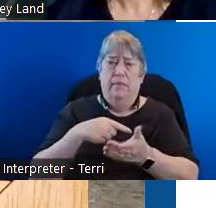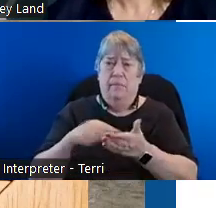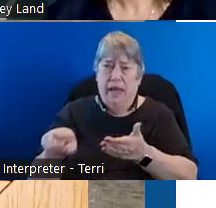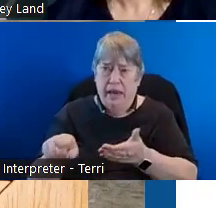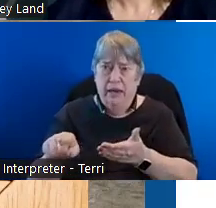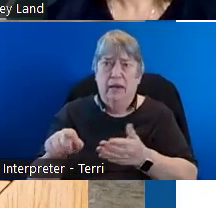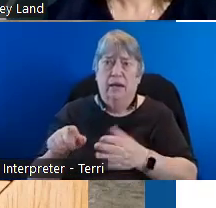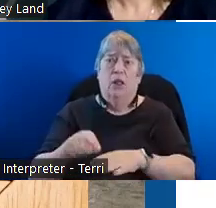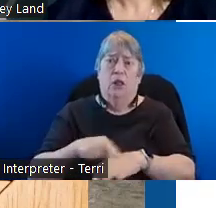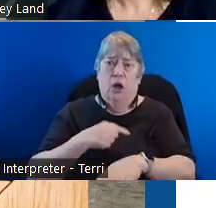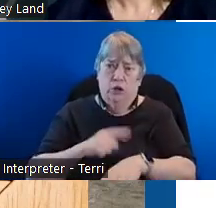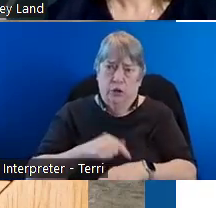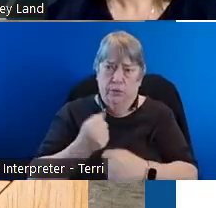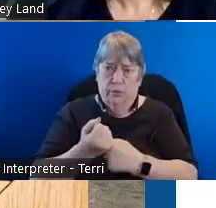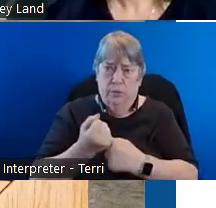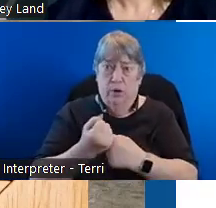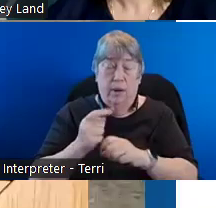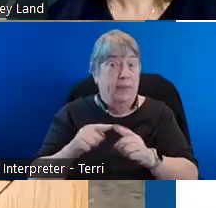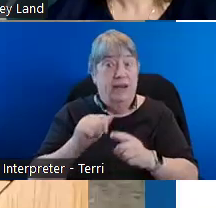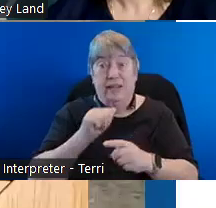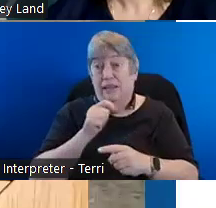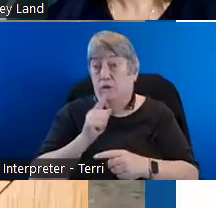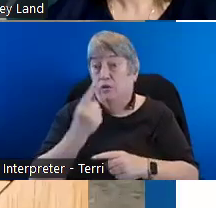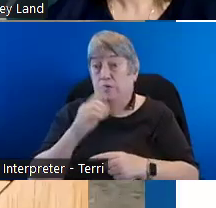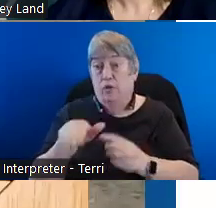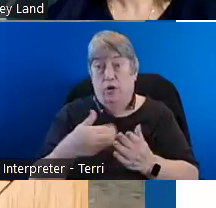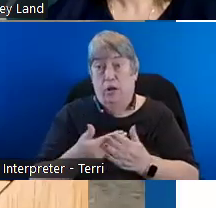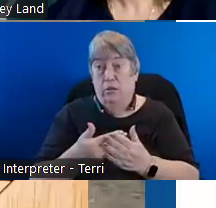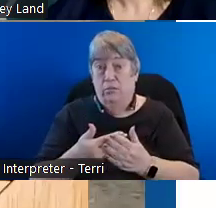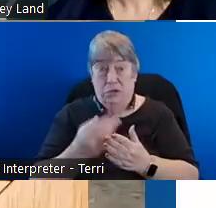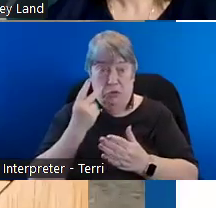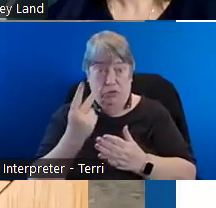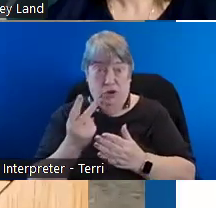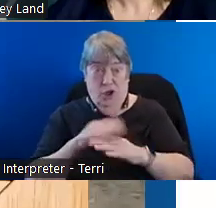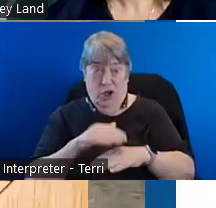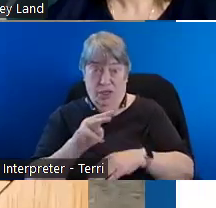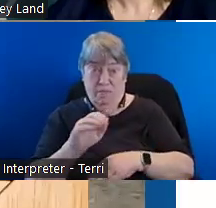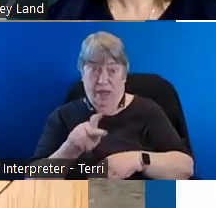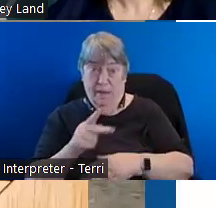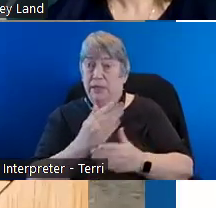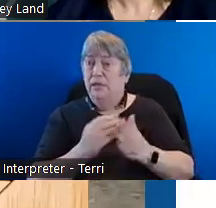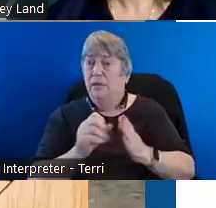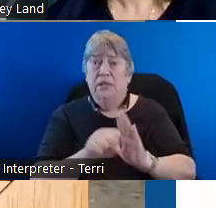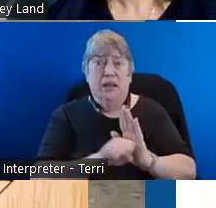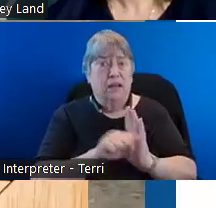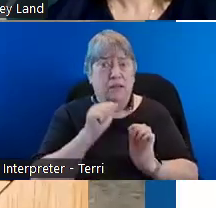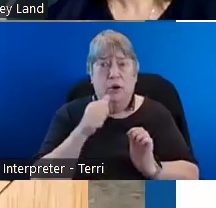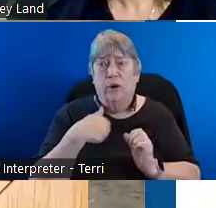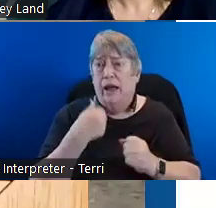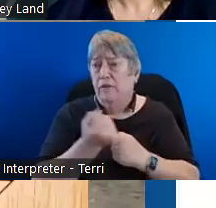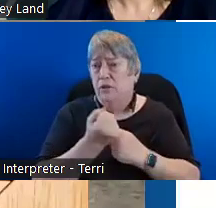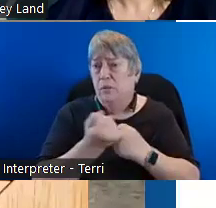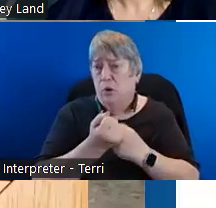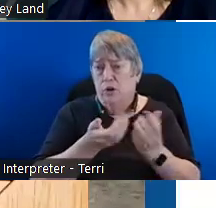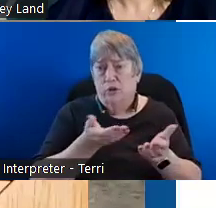the case for individuals. You saw all the states that don't have employment in their service array for brain injury waivers,